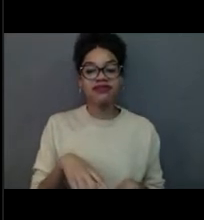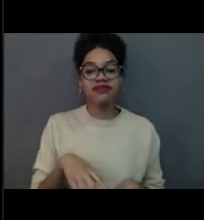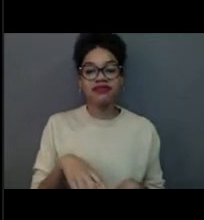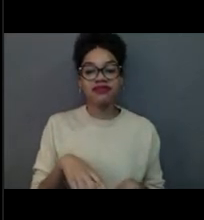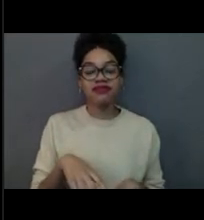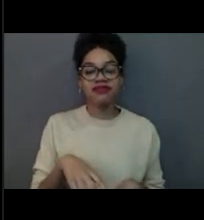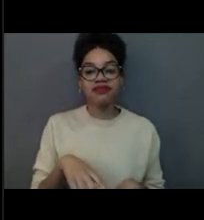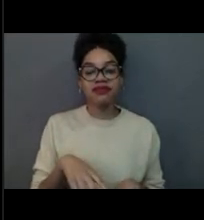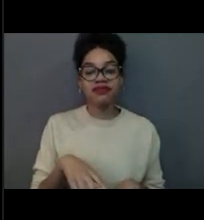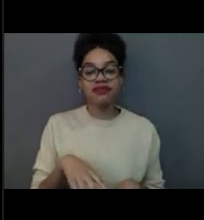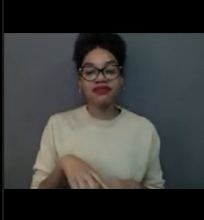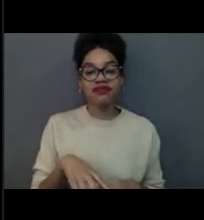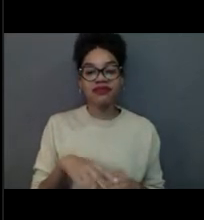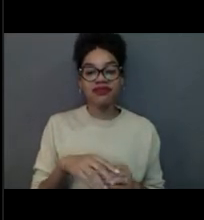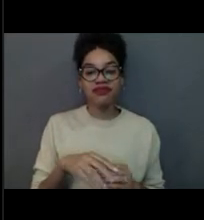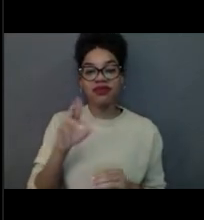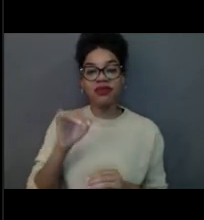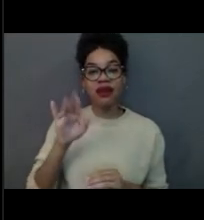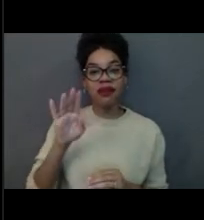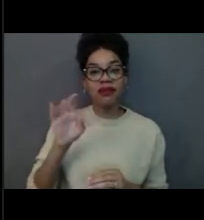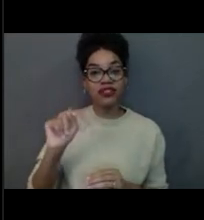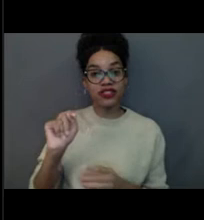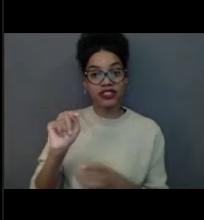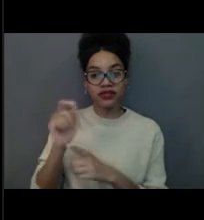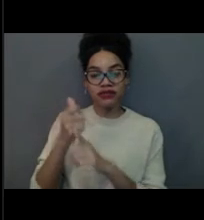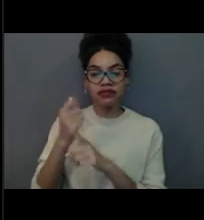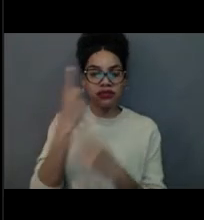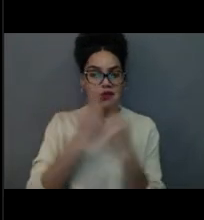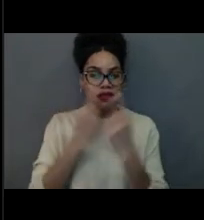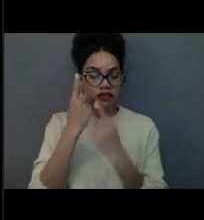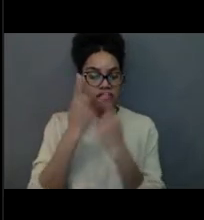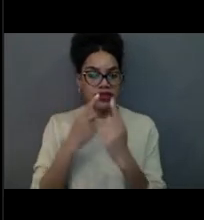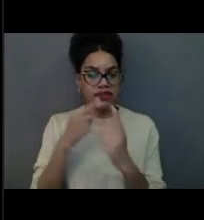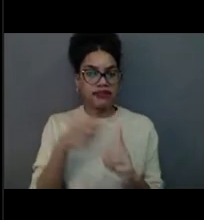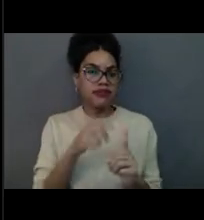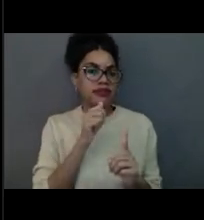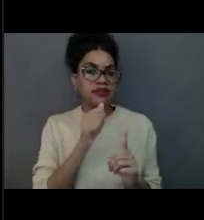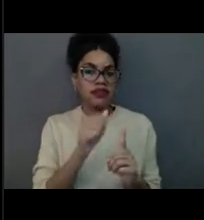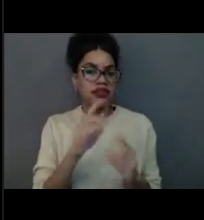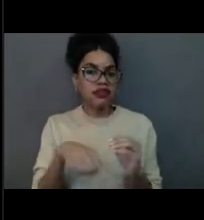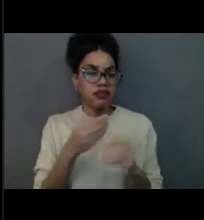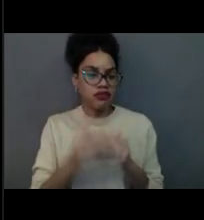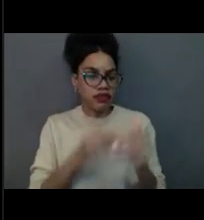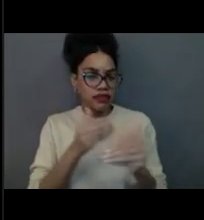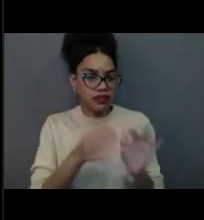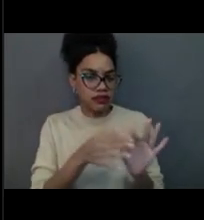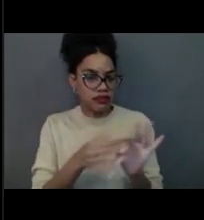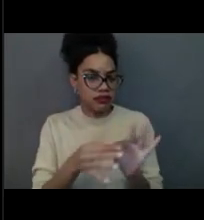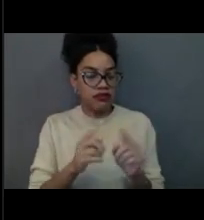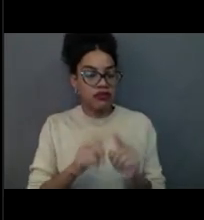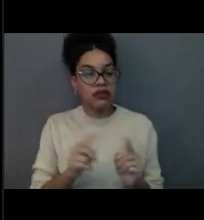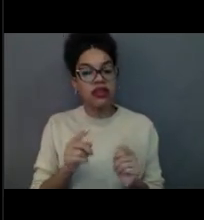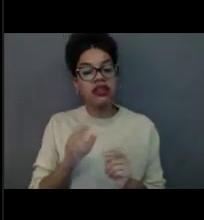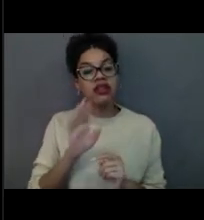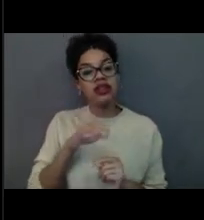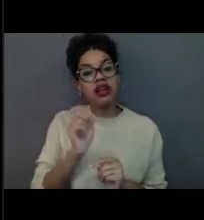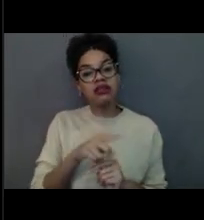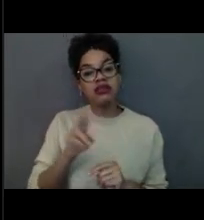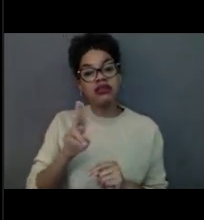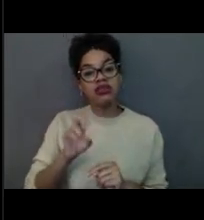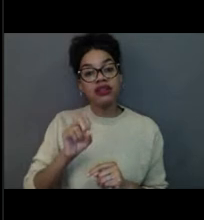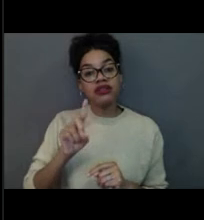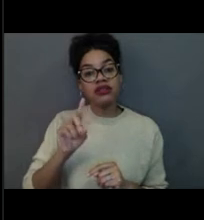And Robert is just wondering, this is not necessarily about the processing specifically, okay, but is the USDA, how does